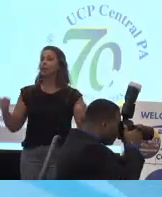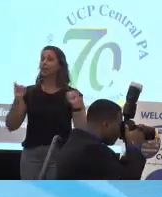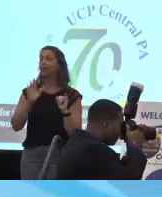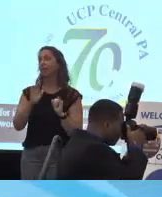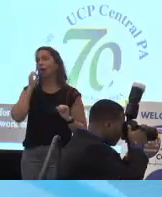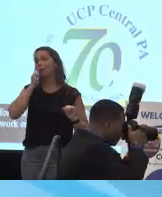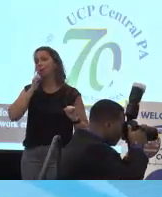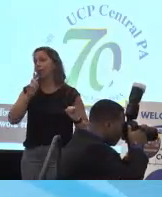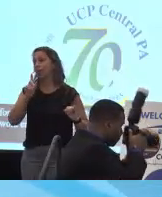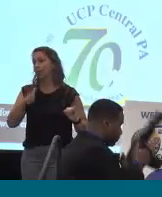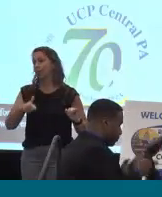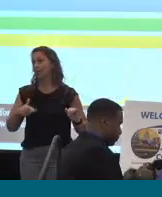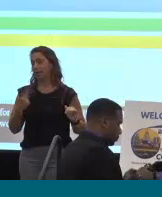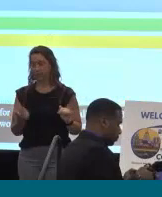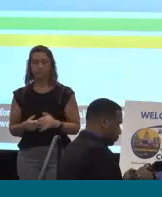everyday lives.